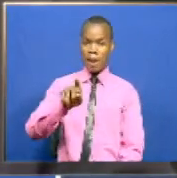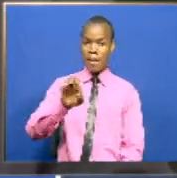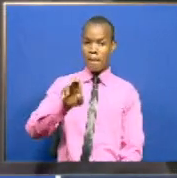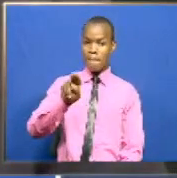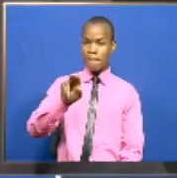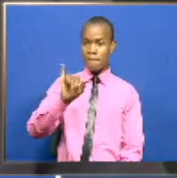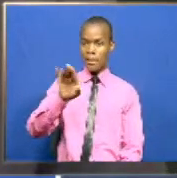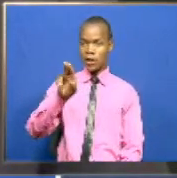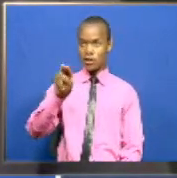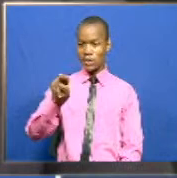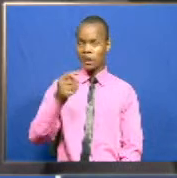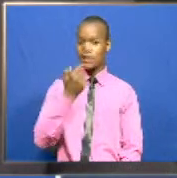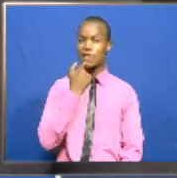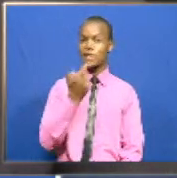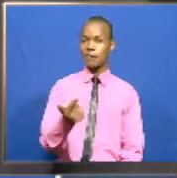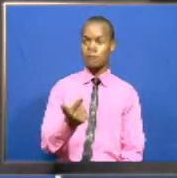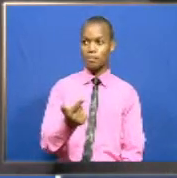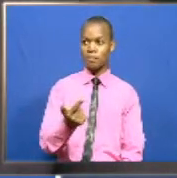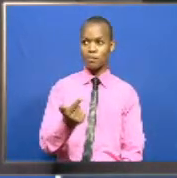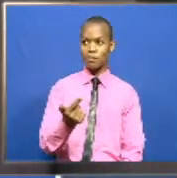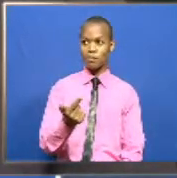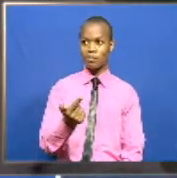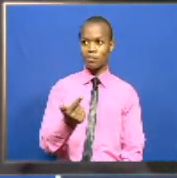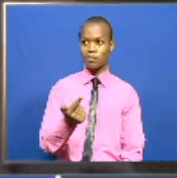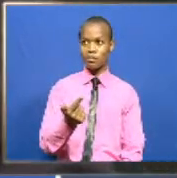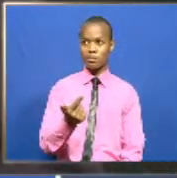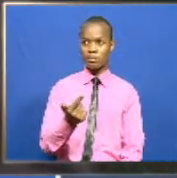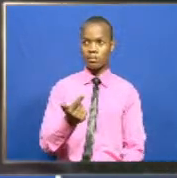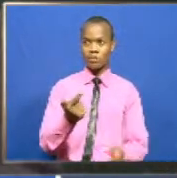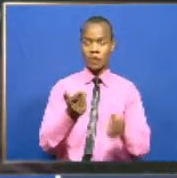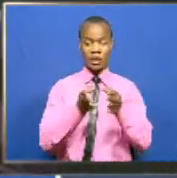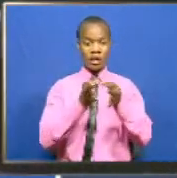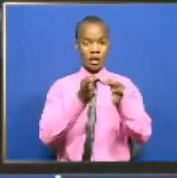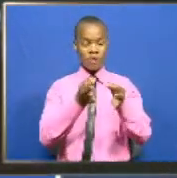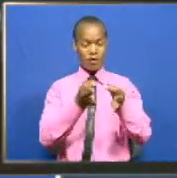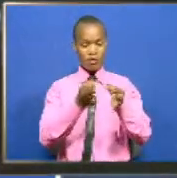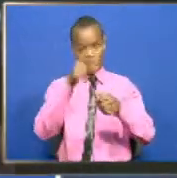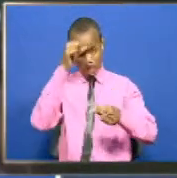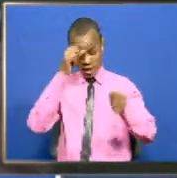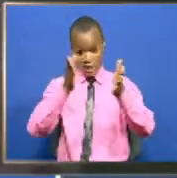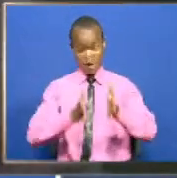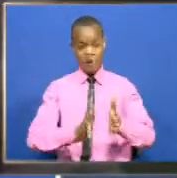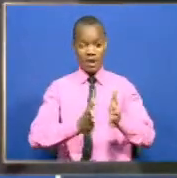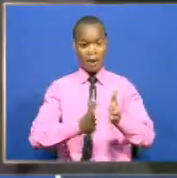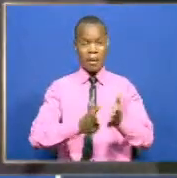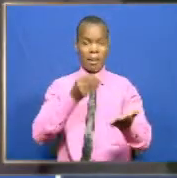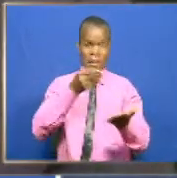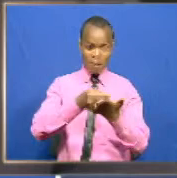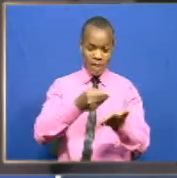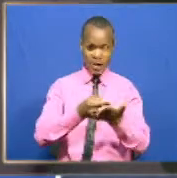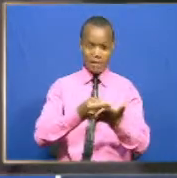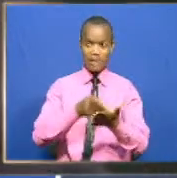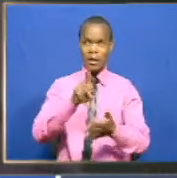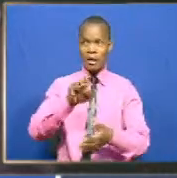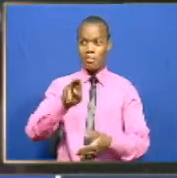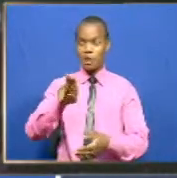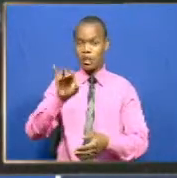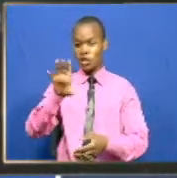hiyo ya pension ya governor sasa ni yende na ya MCS. Sababu kuna kuna ya governor ya pita.